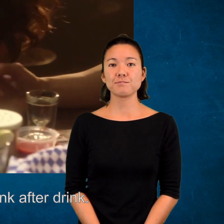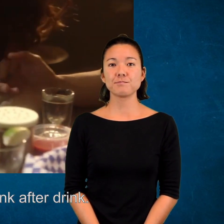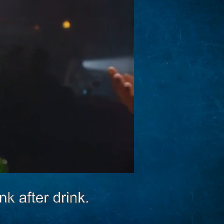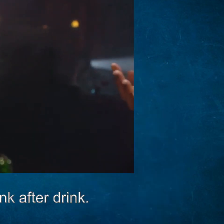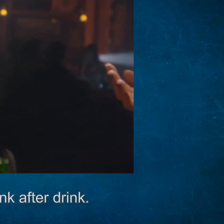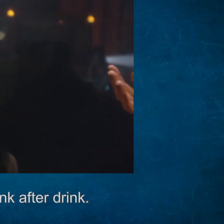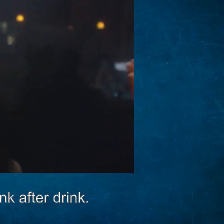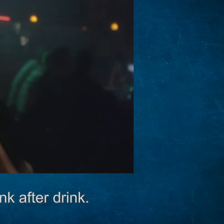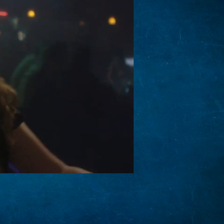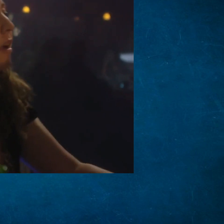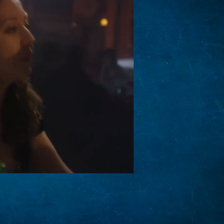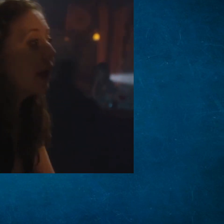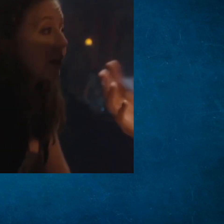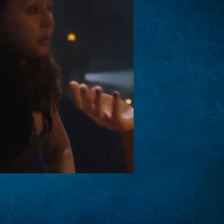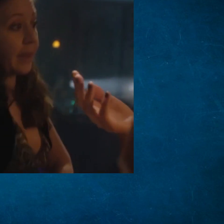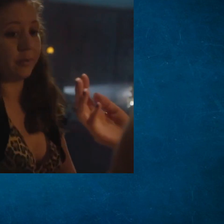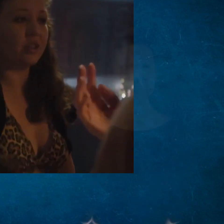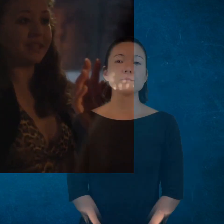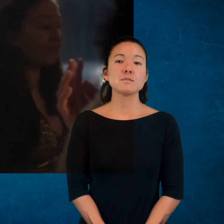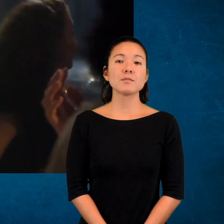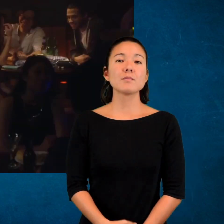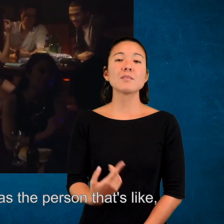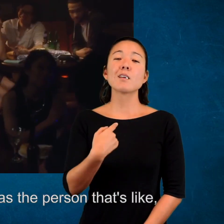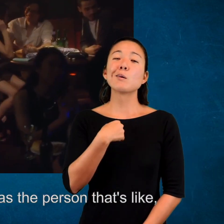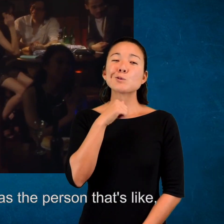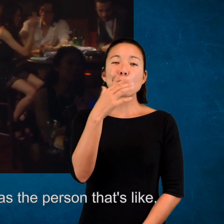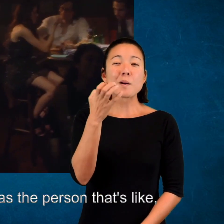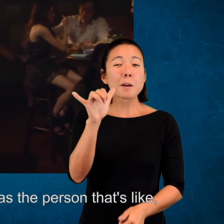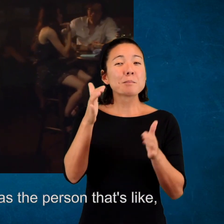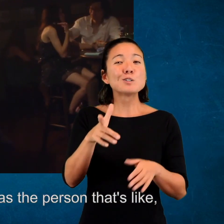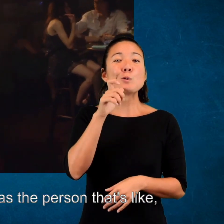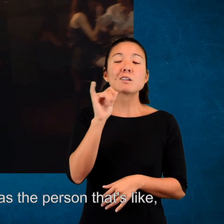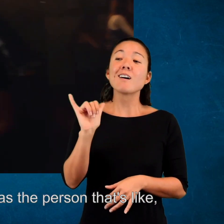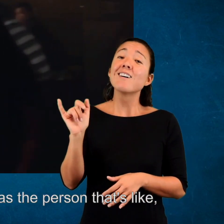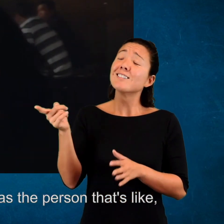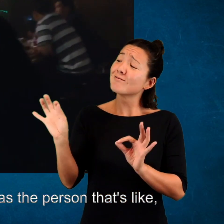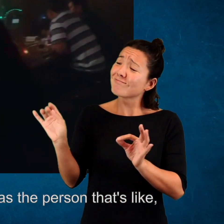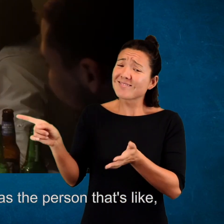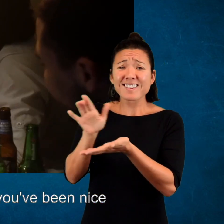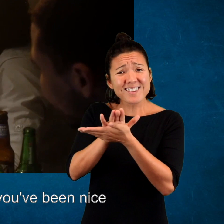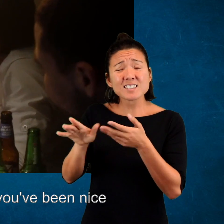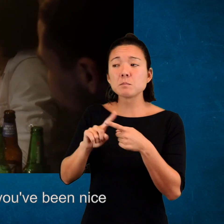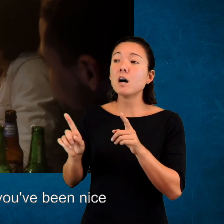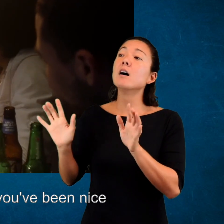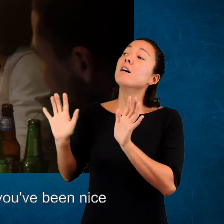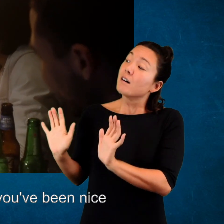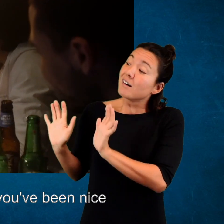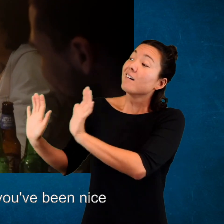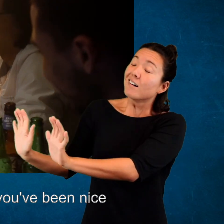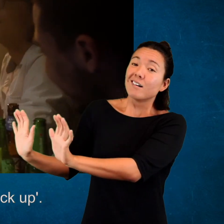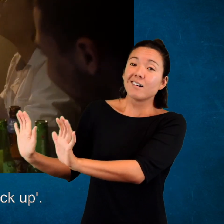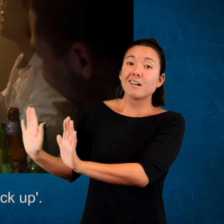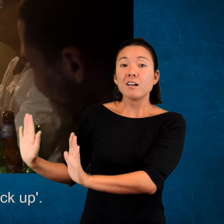on. Hey, you can't. I gotta go. I don't want to be seen as the person that's like, all right, I know you've